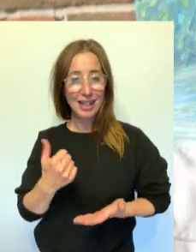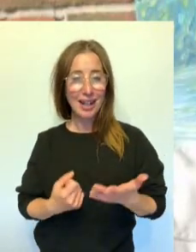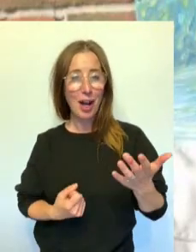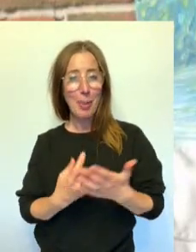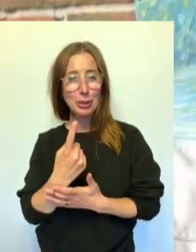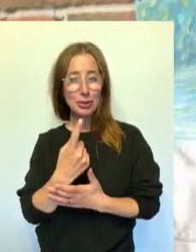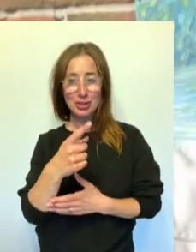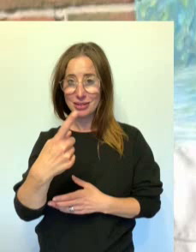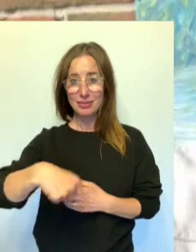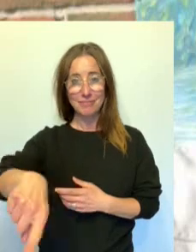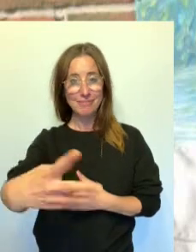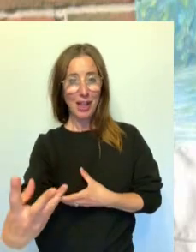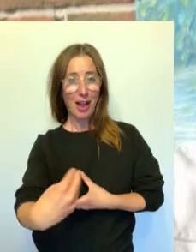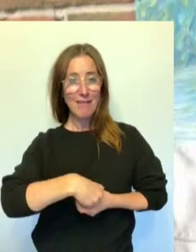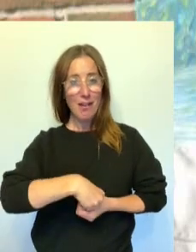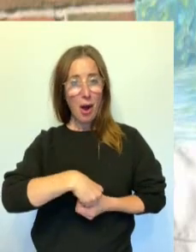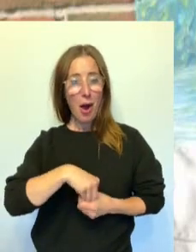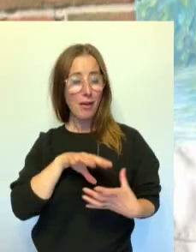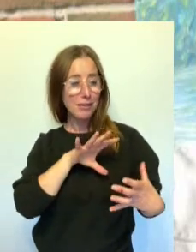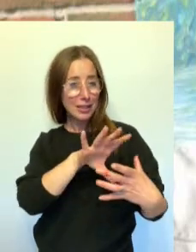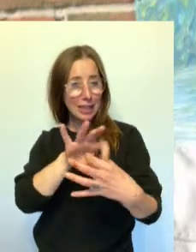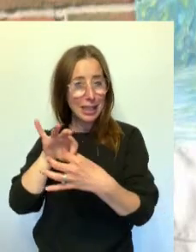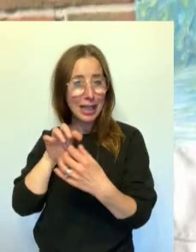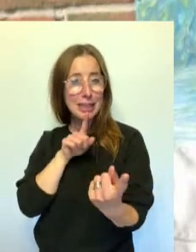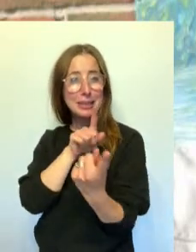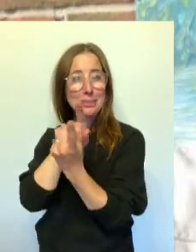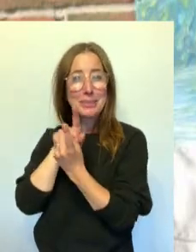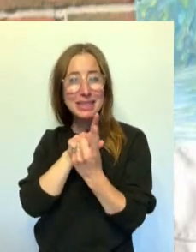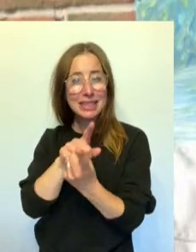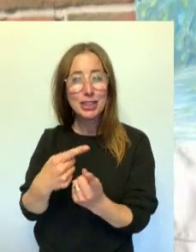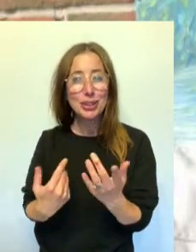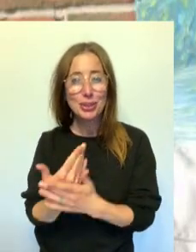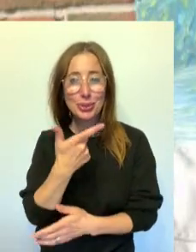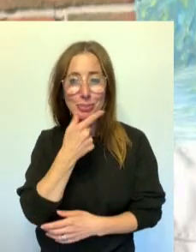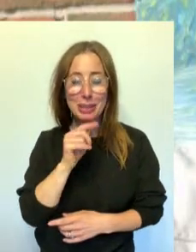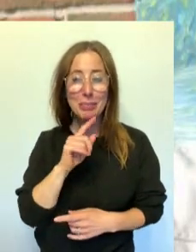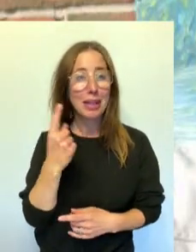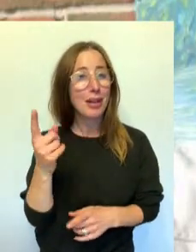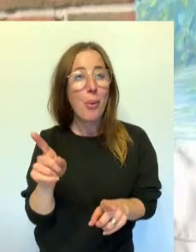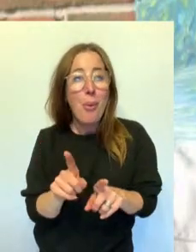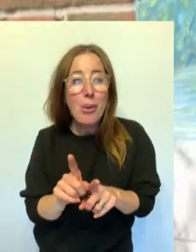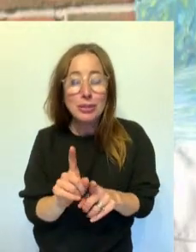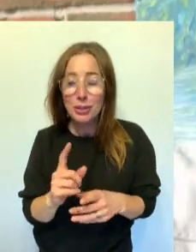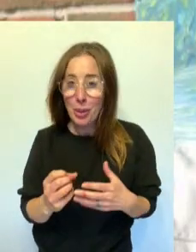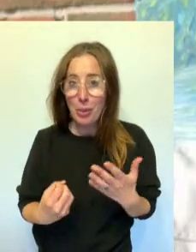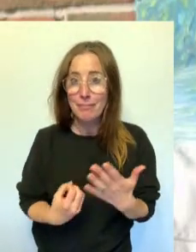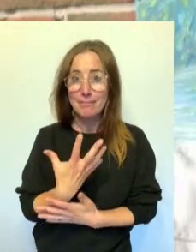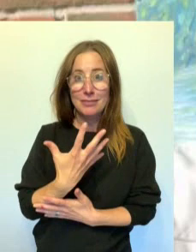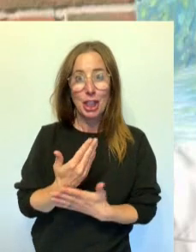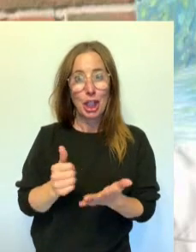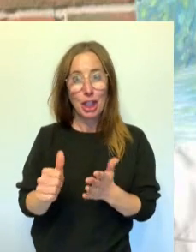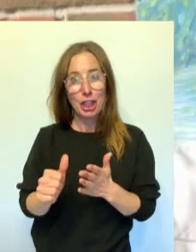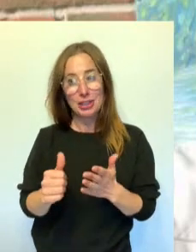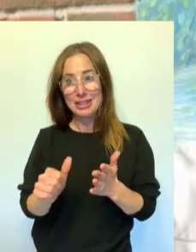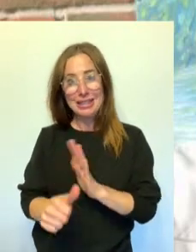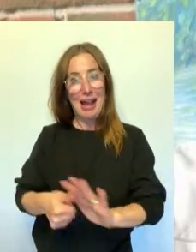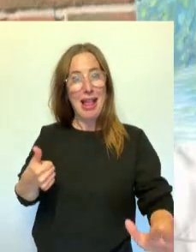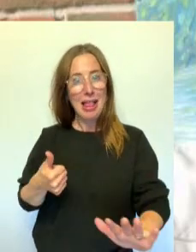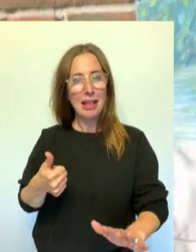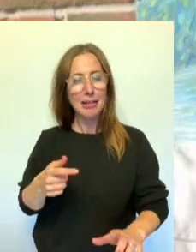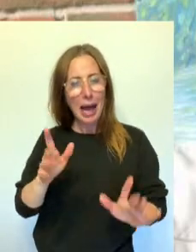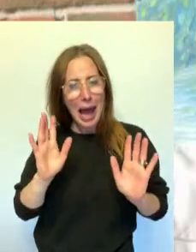get involved, to create, to connect with new people, and just develop some new skills. You do not have to be good at art to get